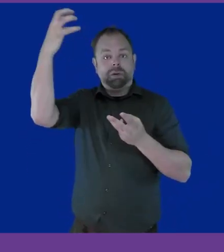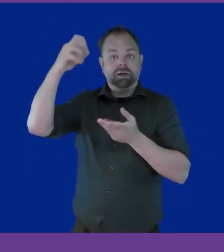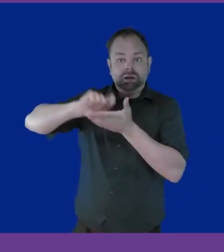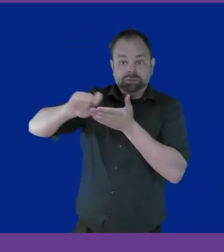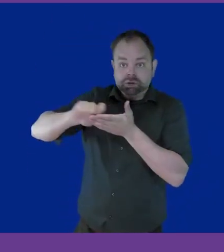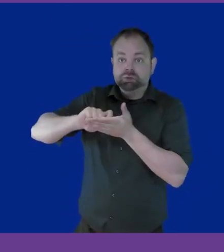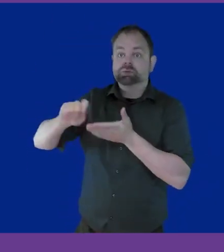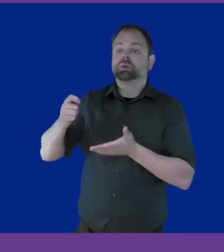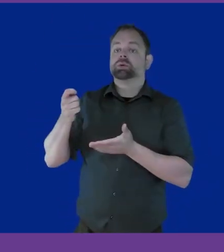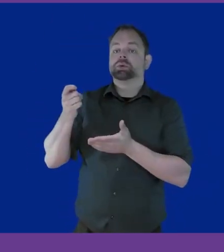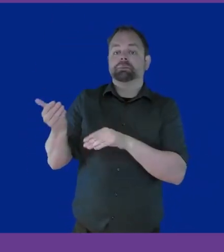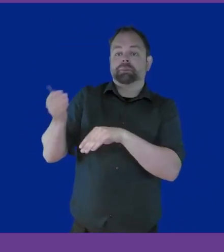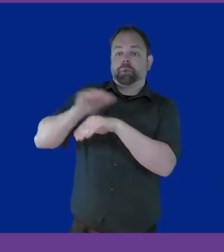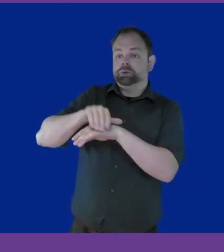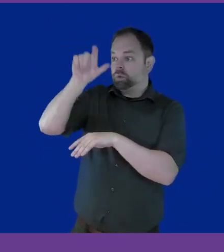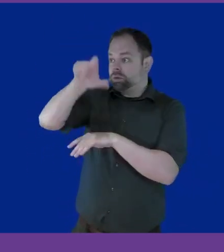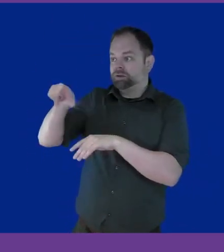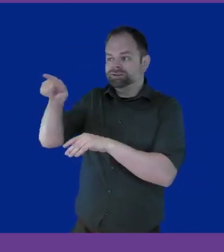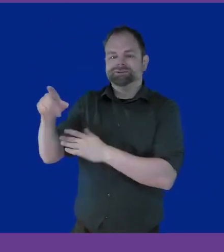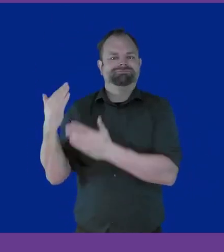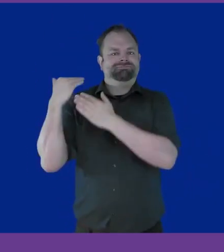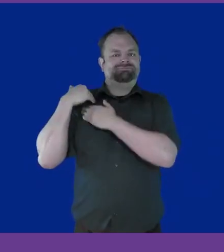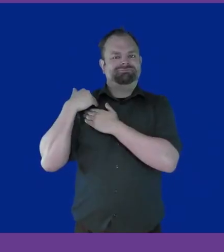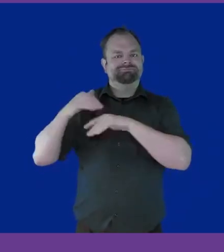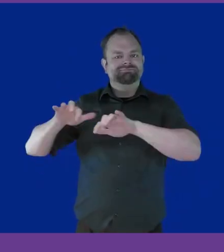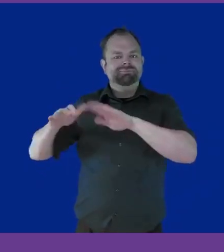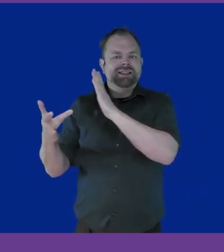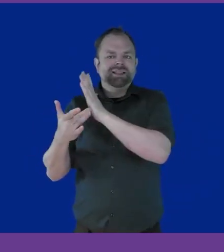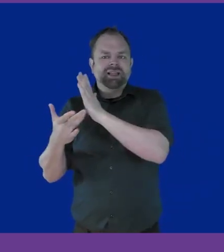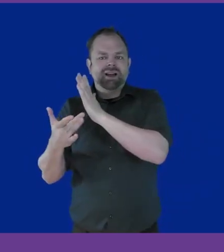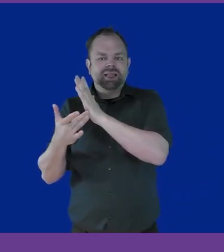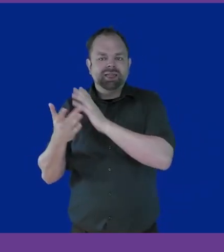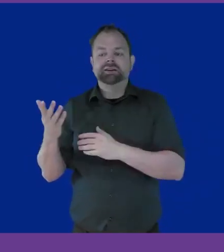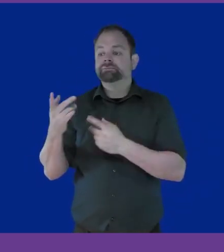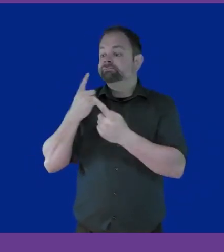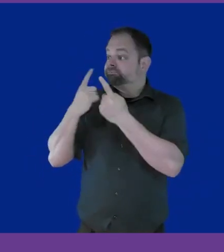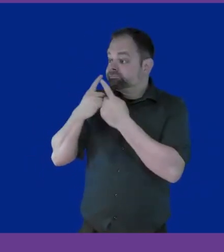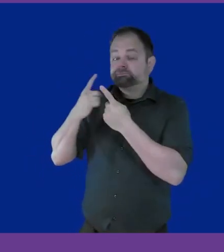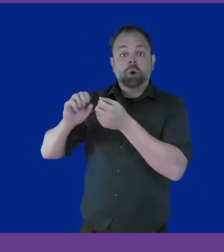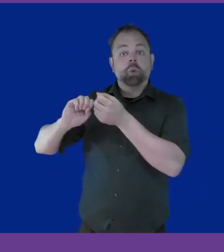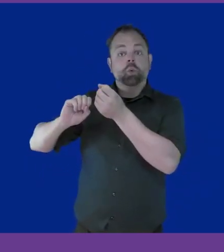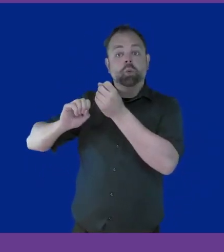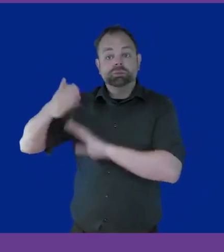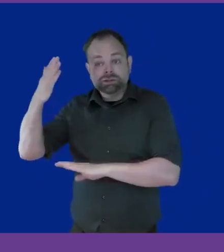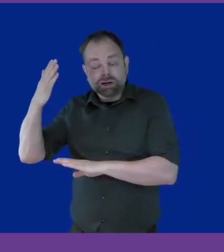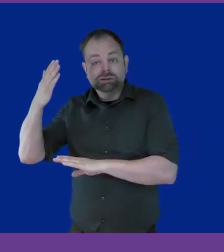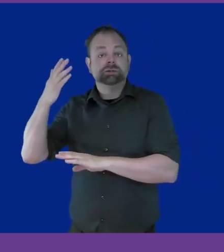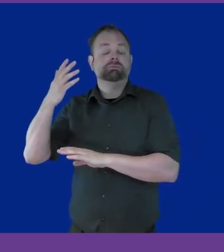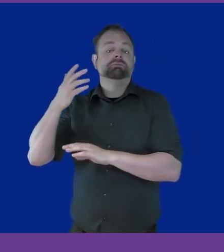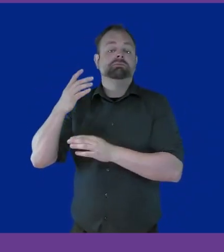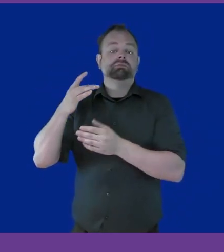ATMs. So we have to work with all the stakeholders. And I would like to explain a little bit